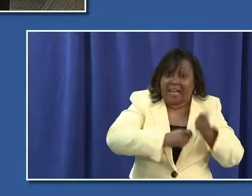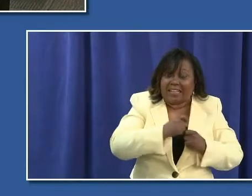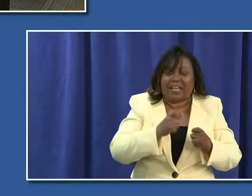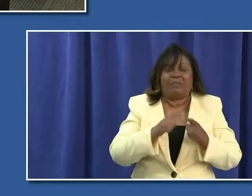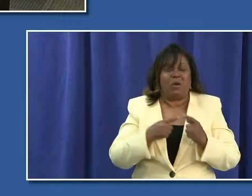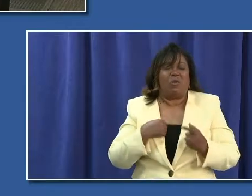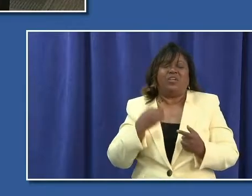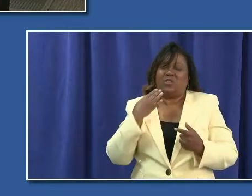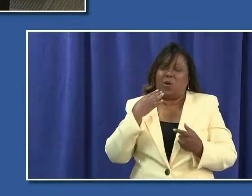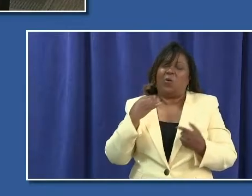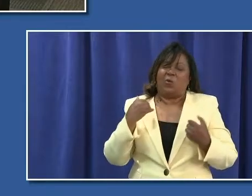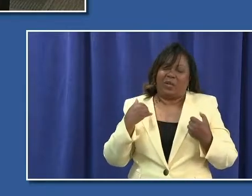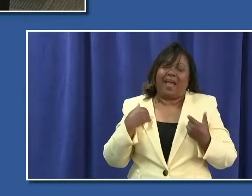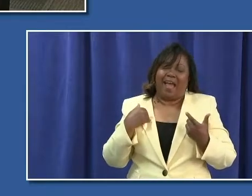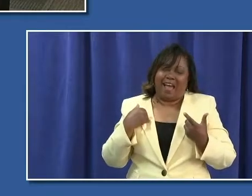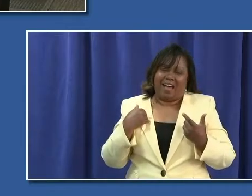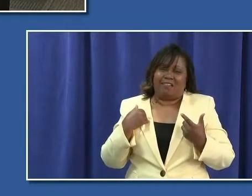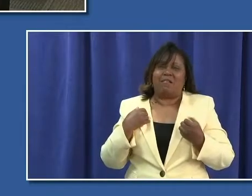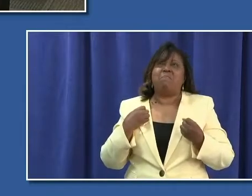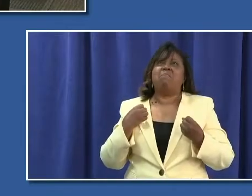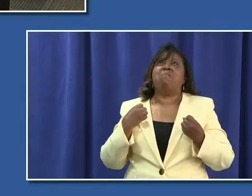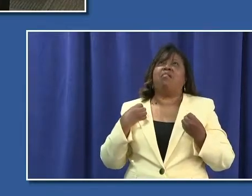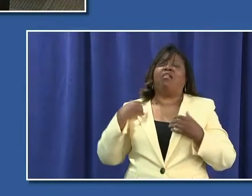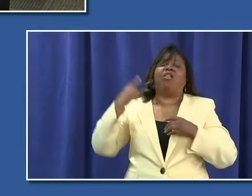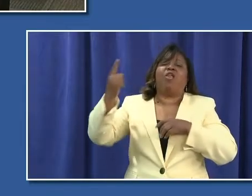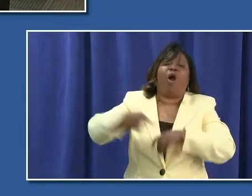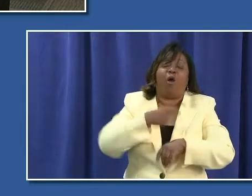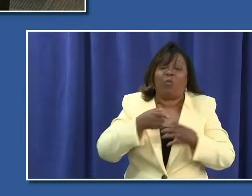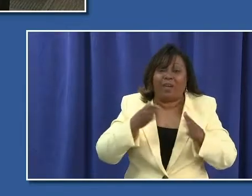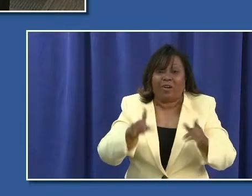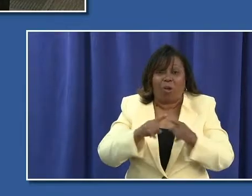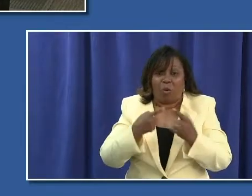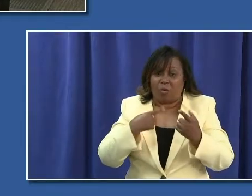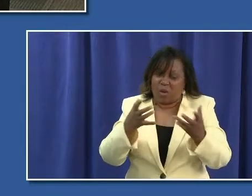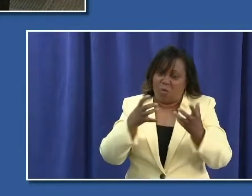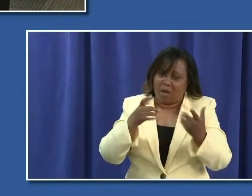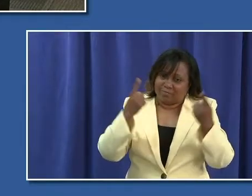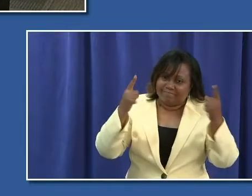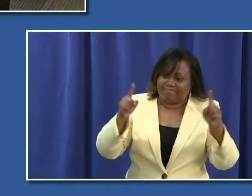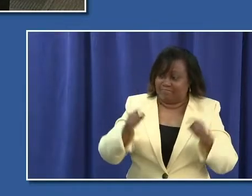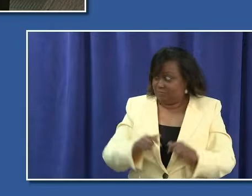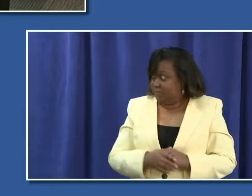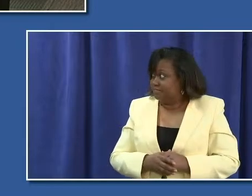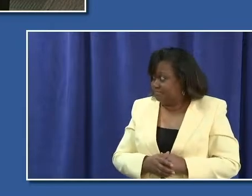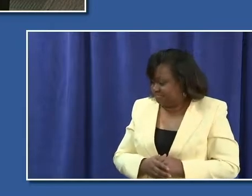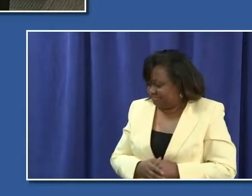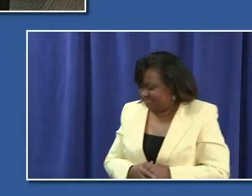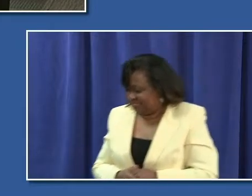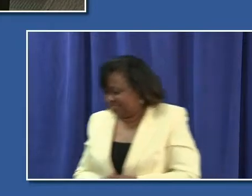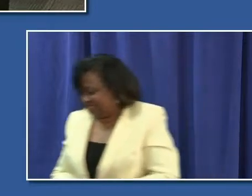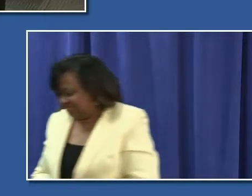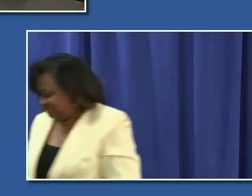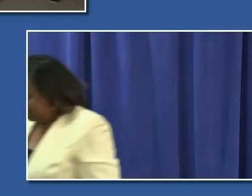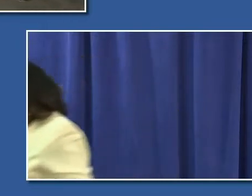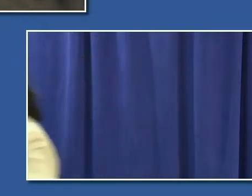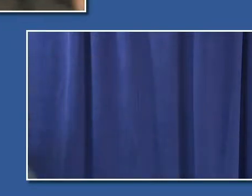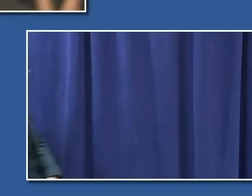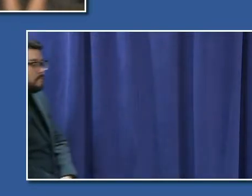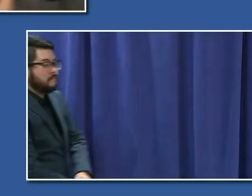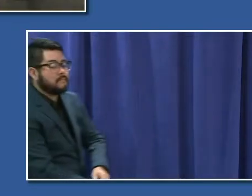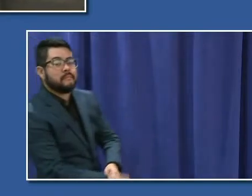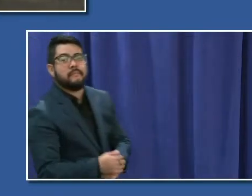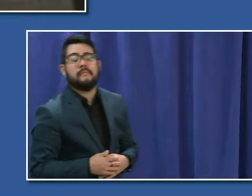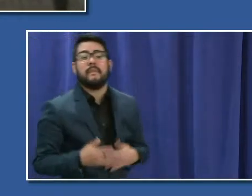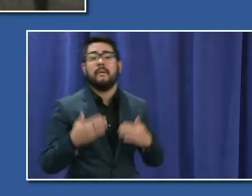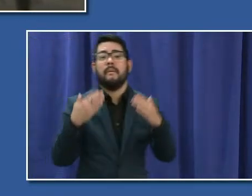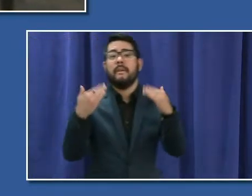but we know we have miles to go to get it to where we want it to be. So. All right, our next